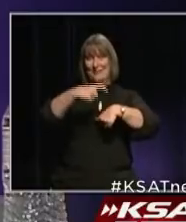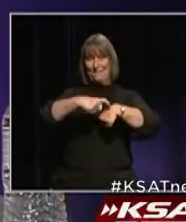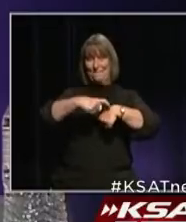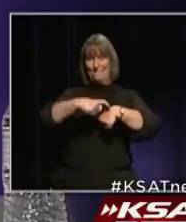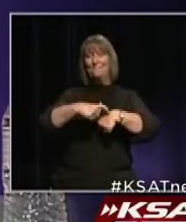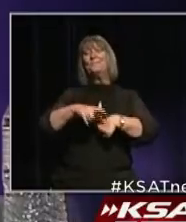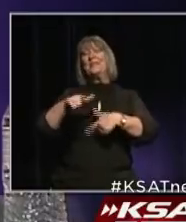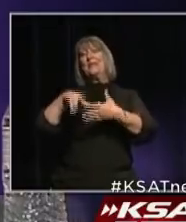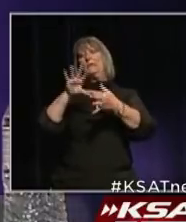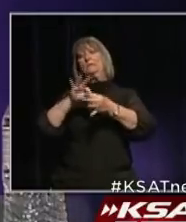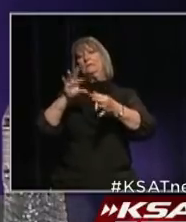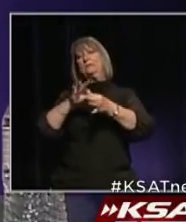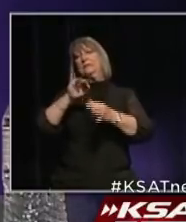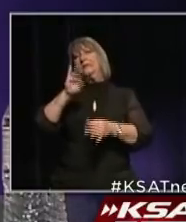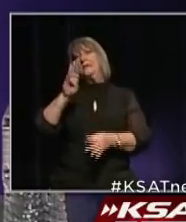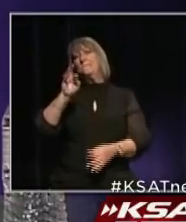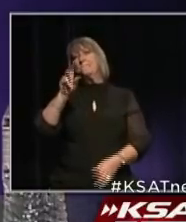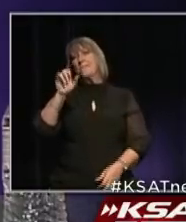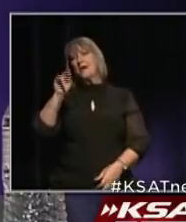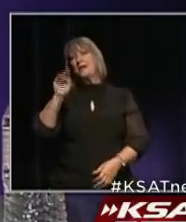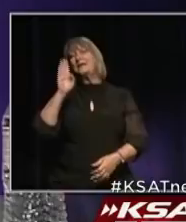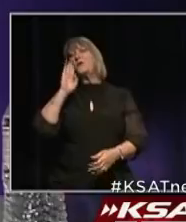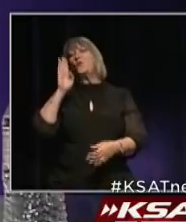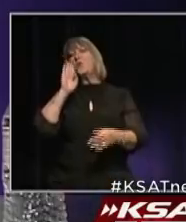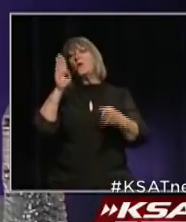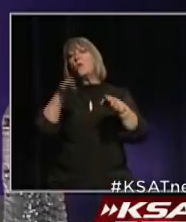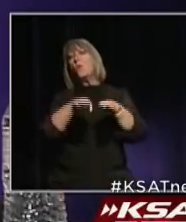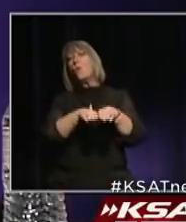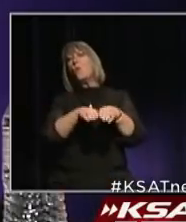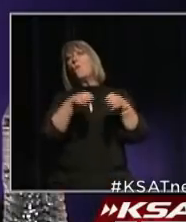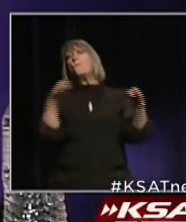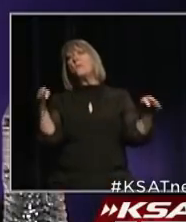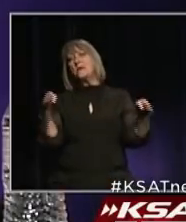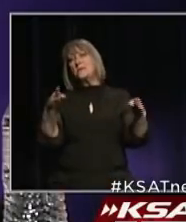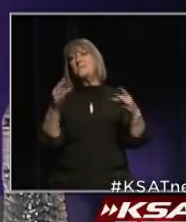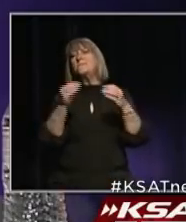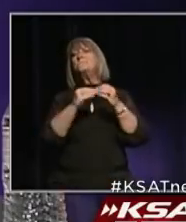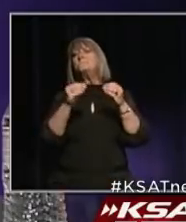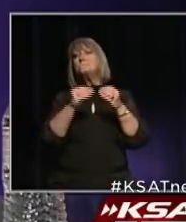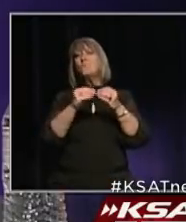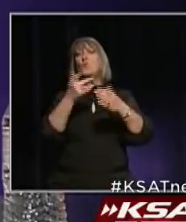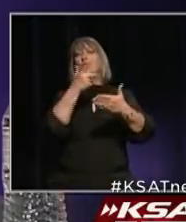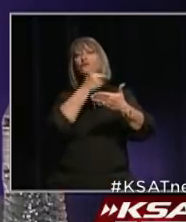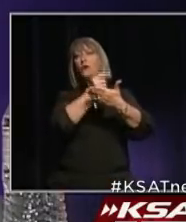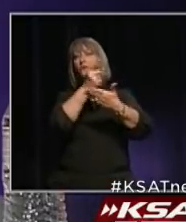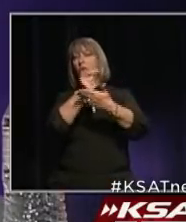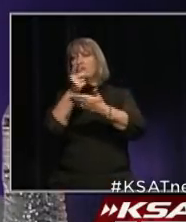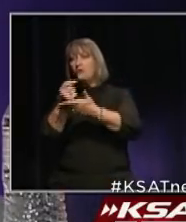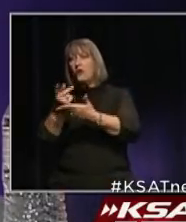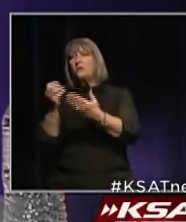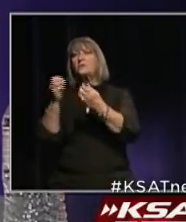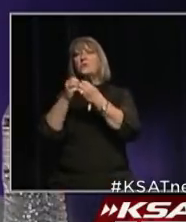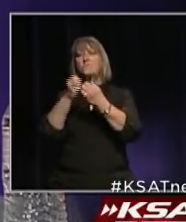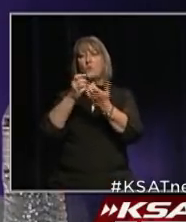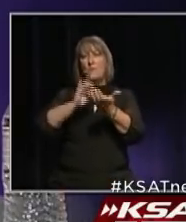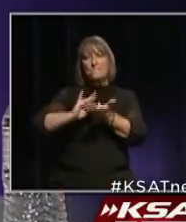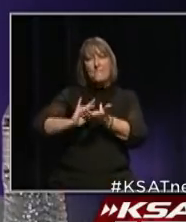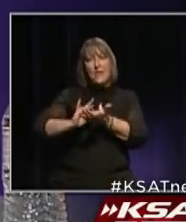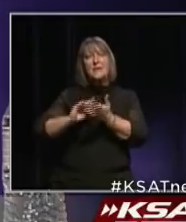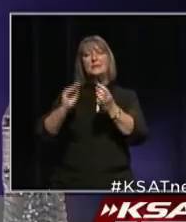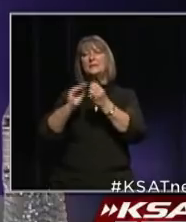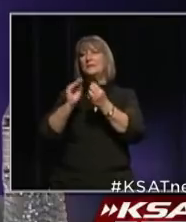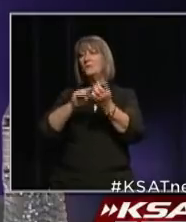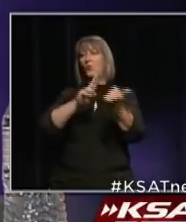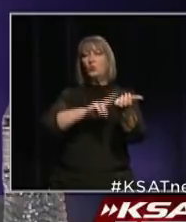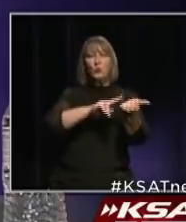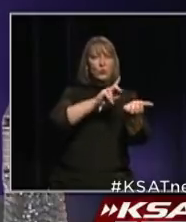administration will loosen restrictions of who can get it and who can't, that they will have more sites, that they're going to mobilize more health